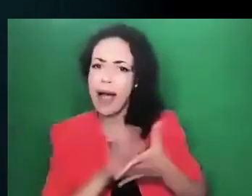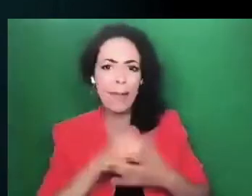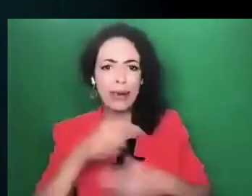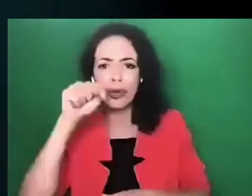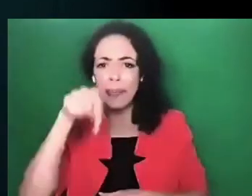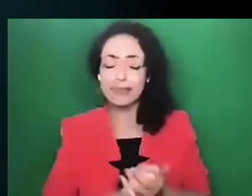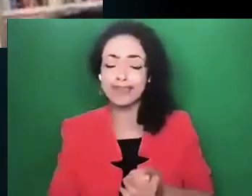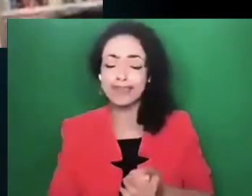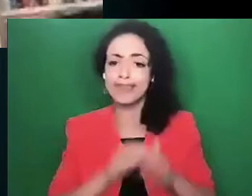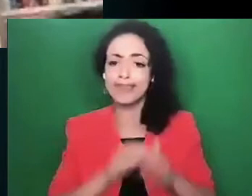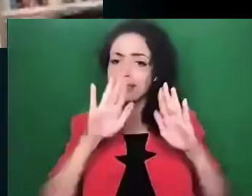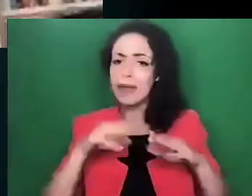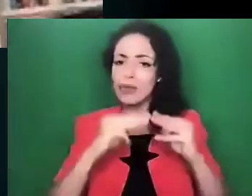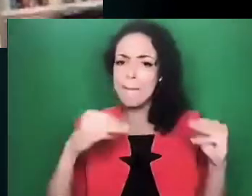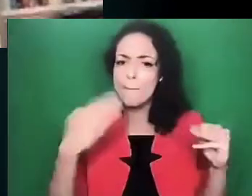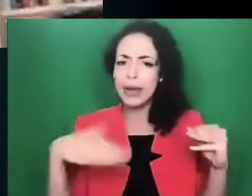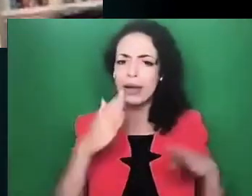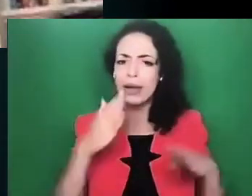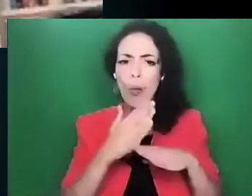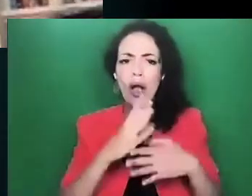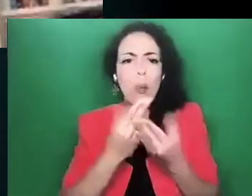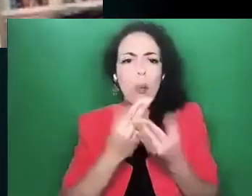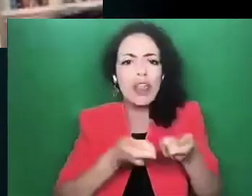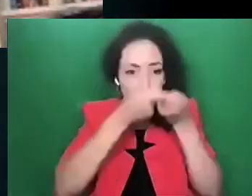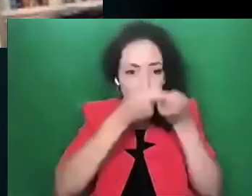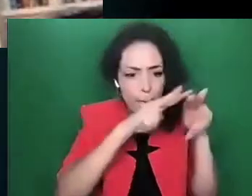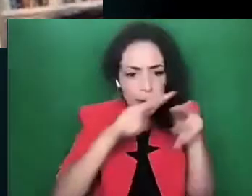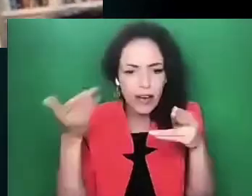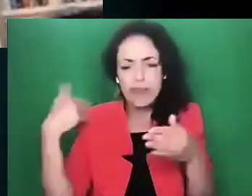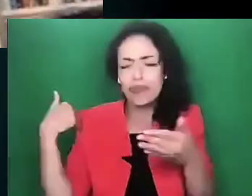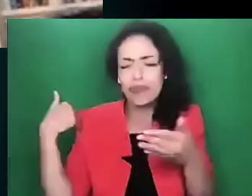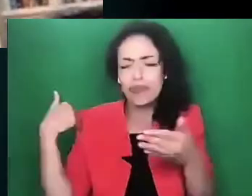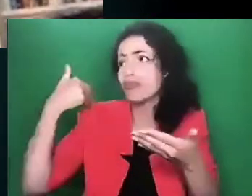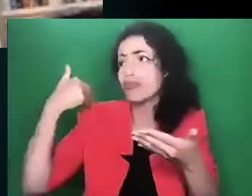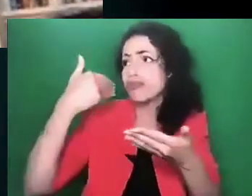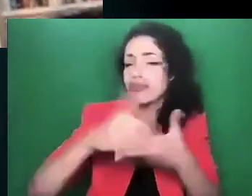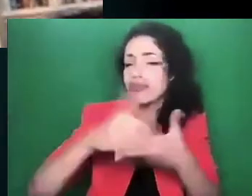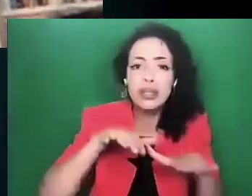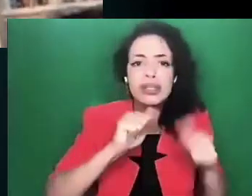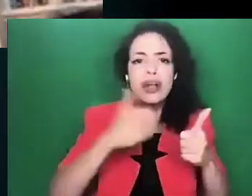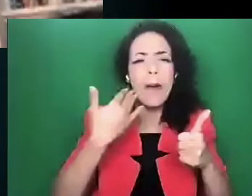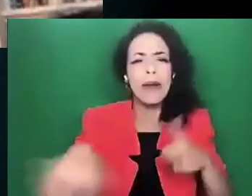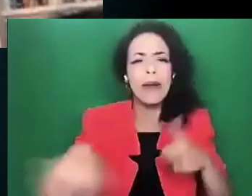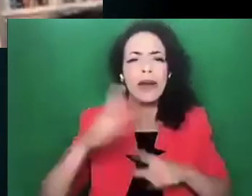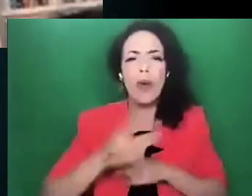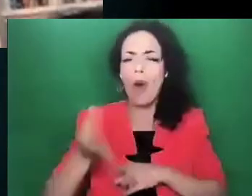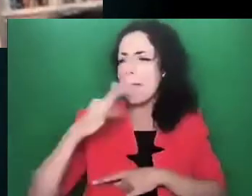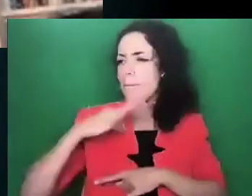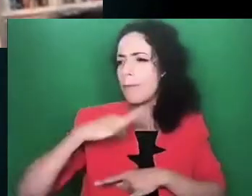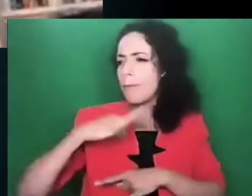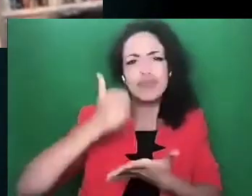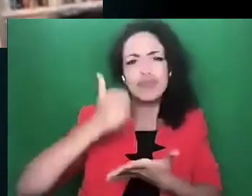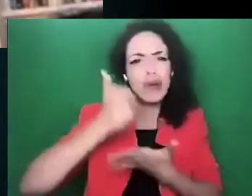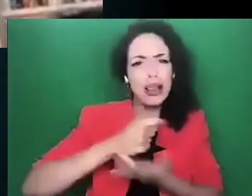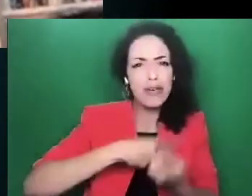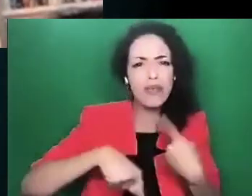with Shubbak since the very beginning, and it's been a real privilege and also great fun. Normally at this time, Eckhard and I would have had